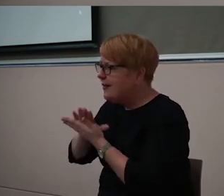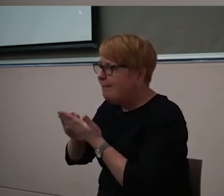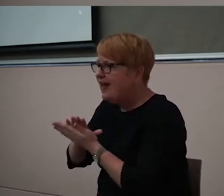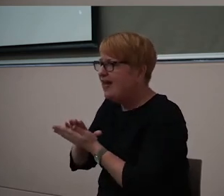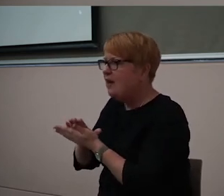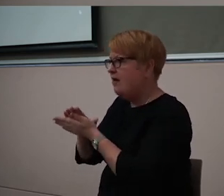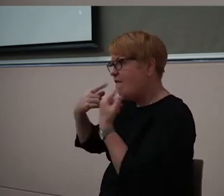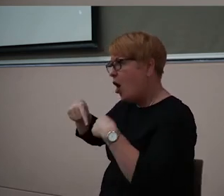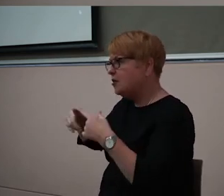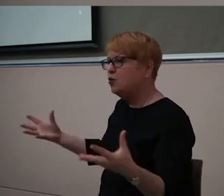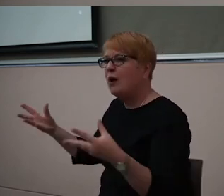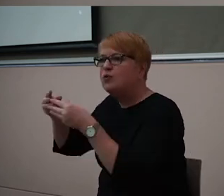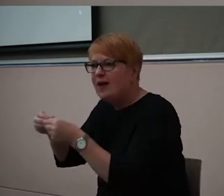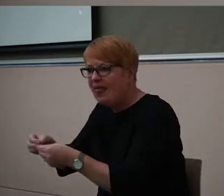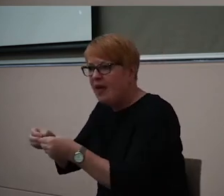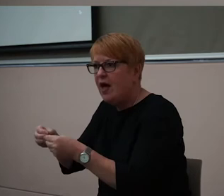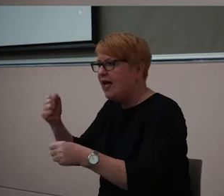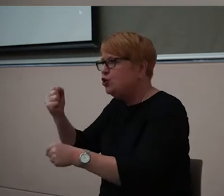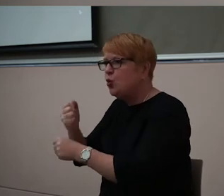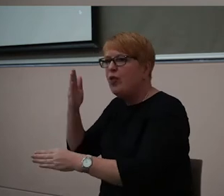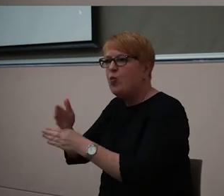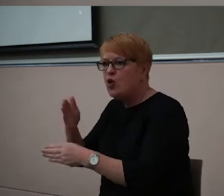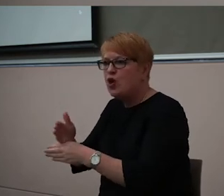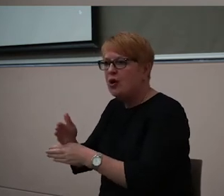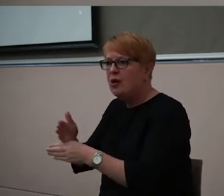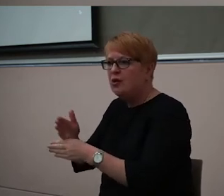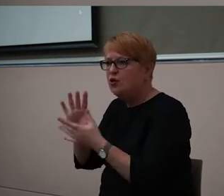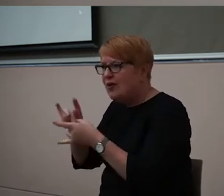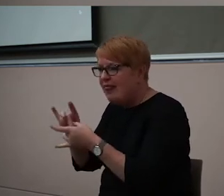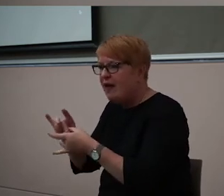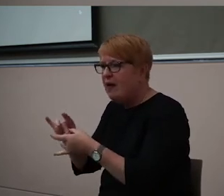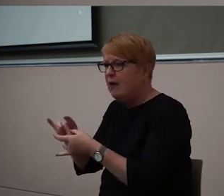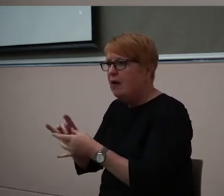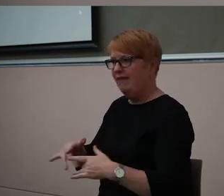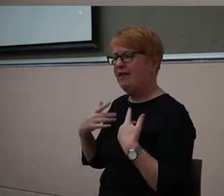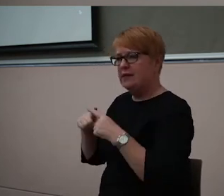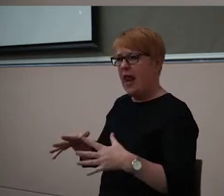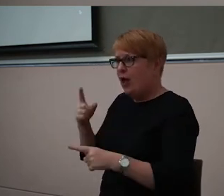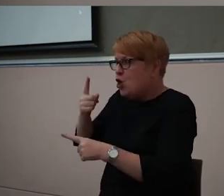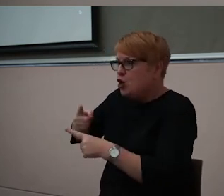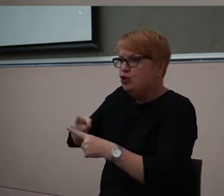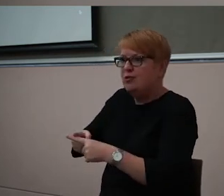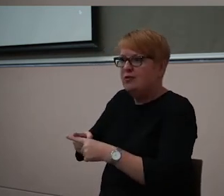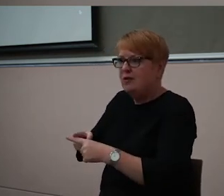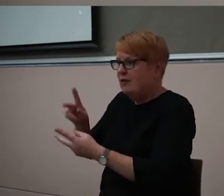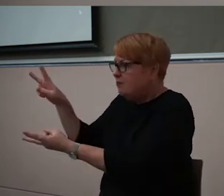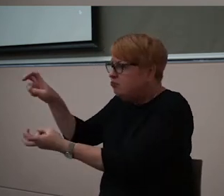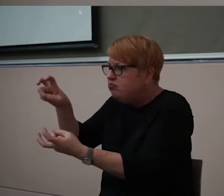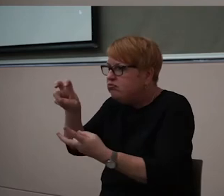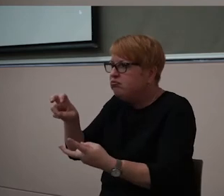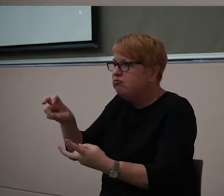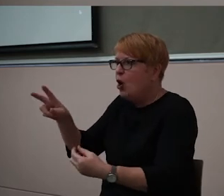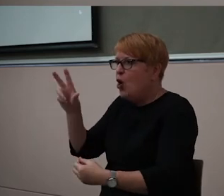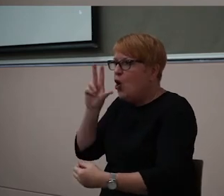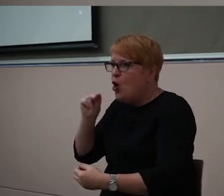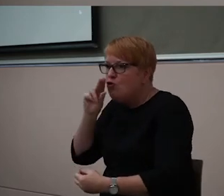come together and do this work together and not to just gather what feels like this urgent work of like collecting oral histories or voices of